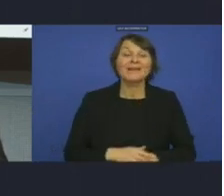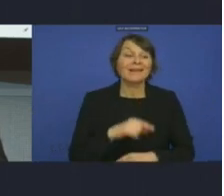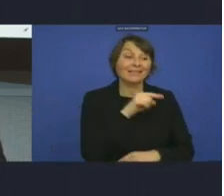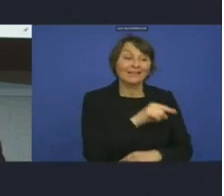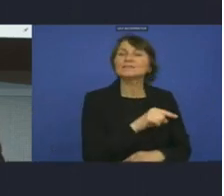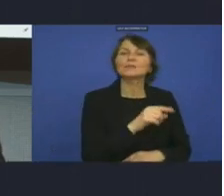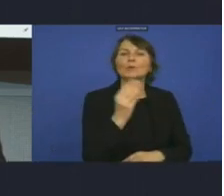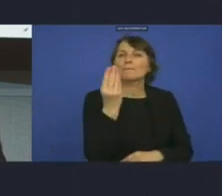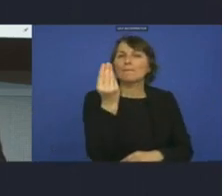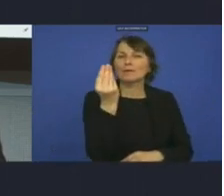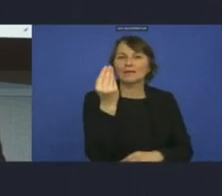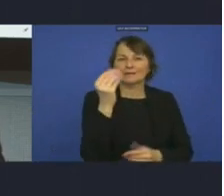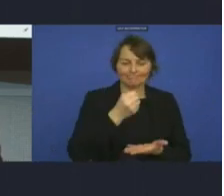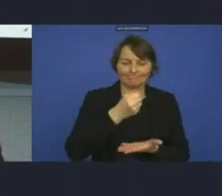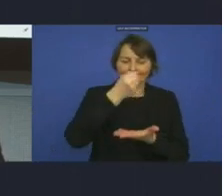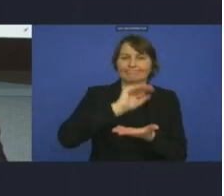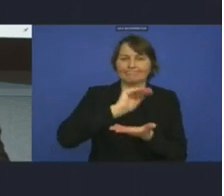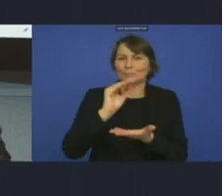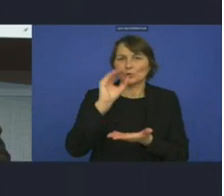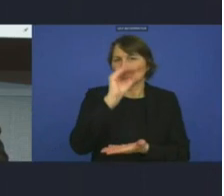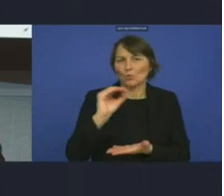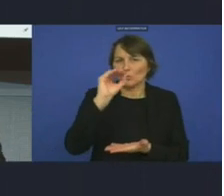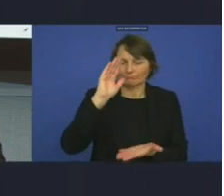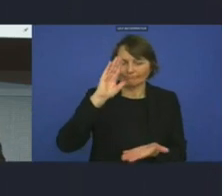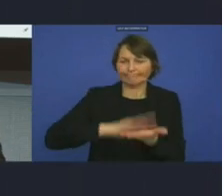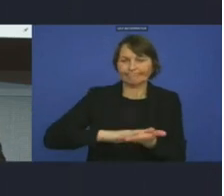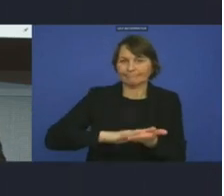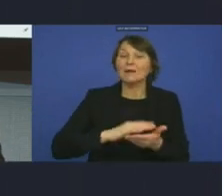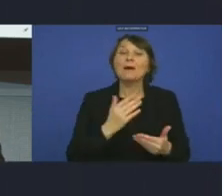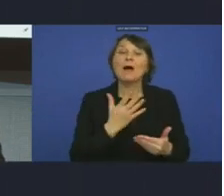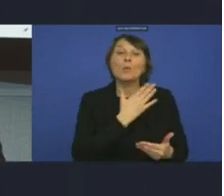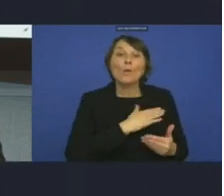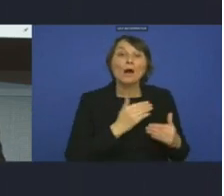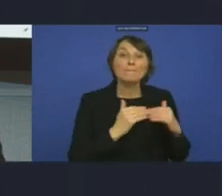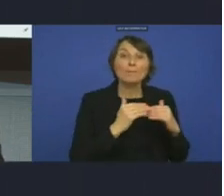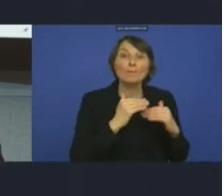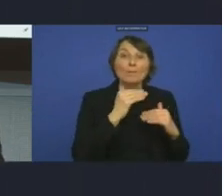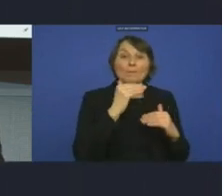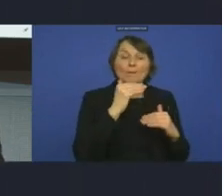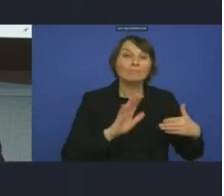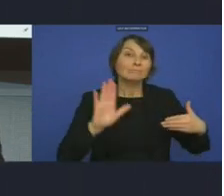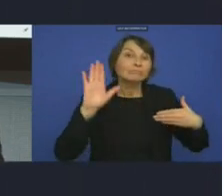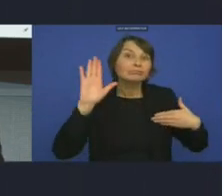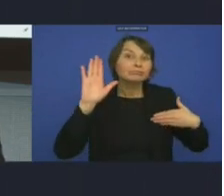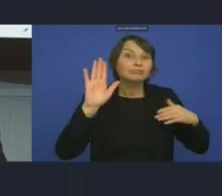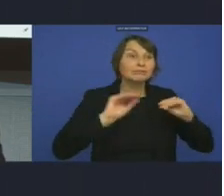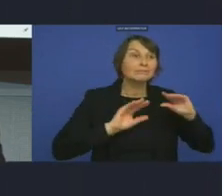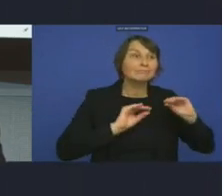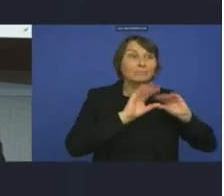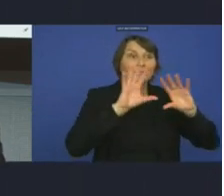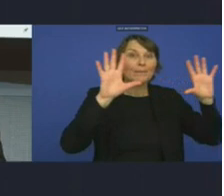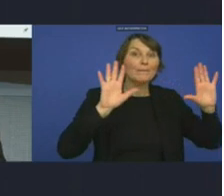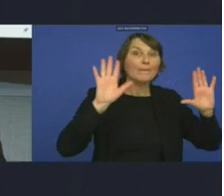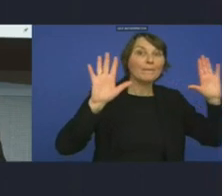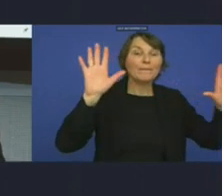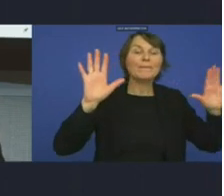more pledges we have, it means that the more communities are engaged, especially the small ones. They are very